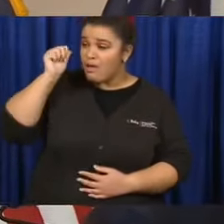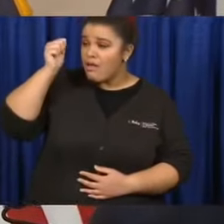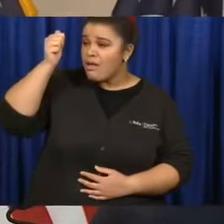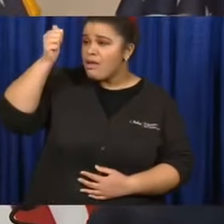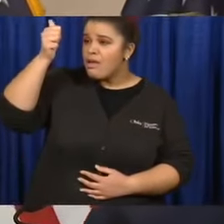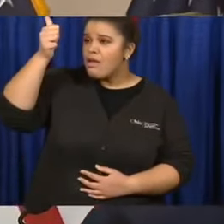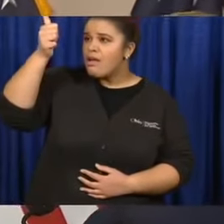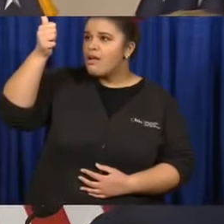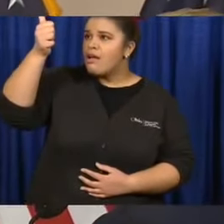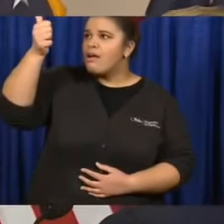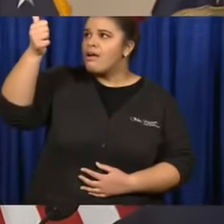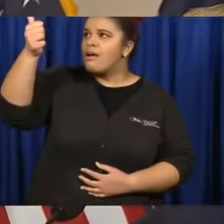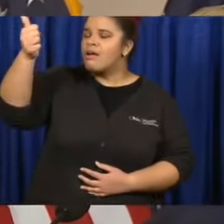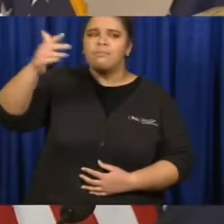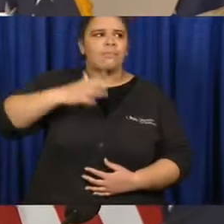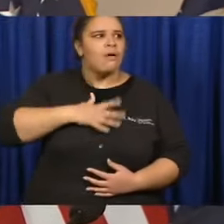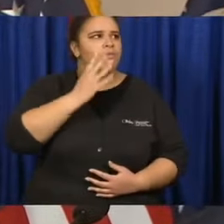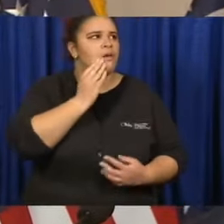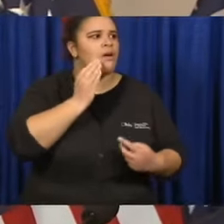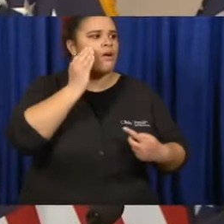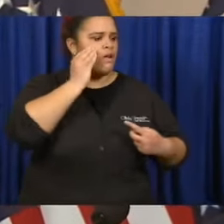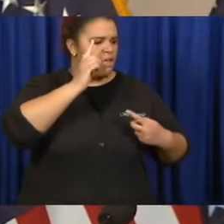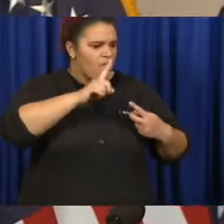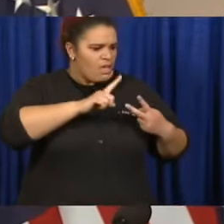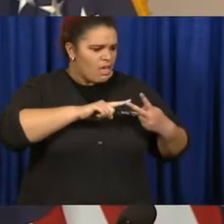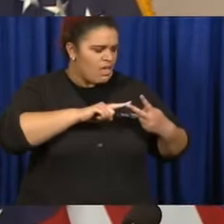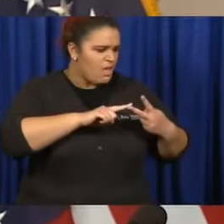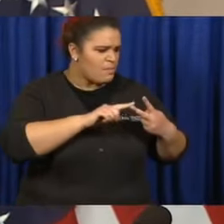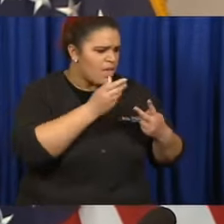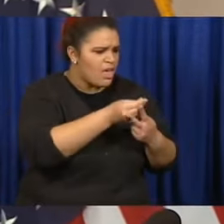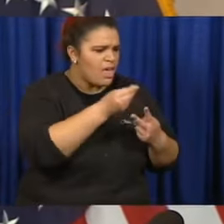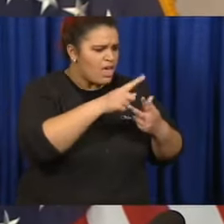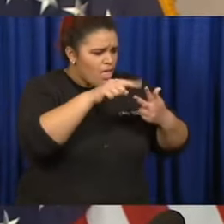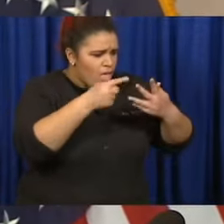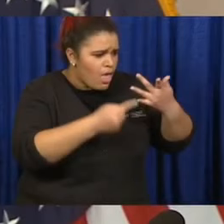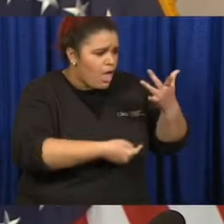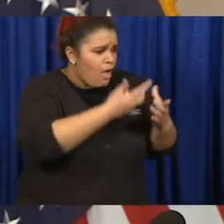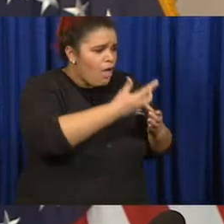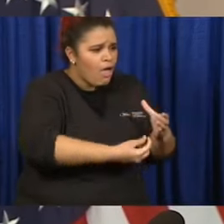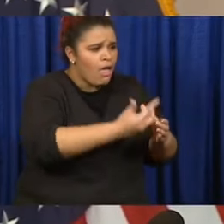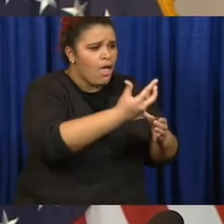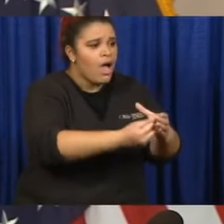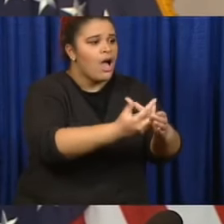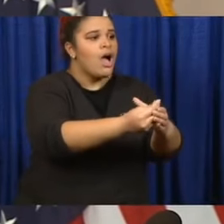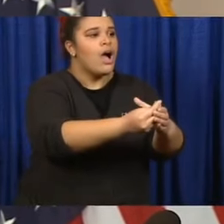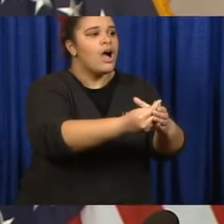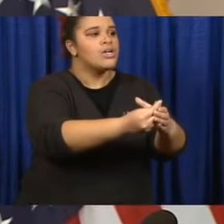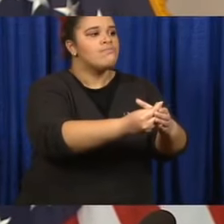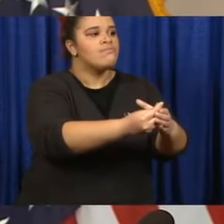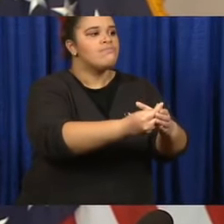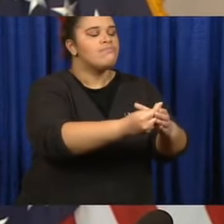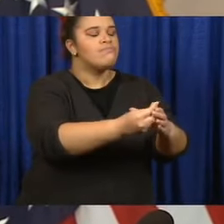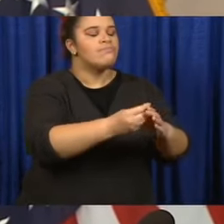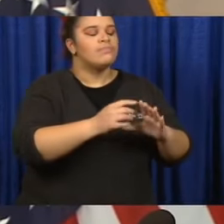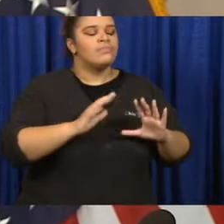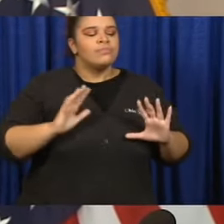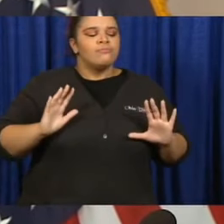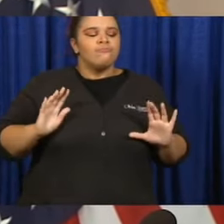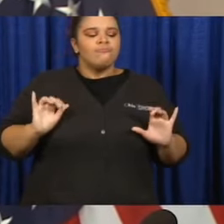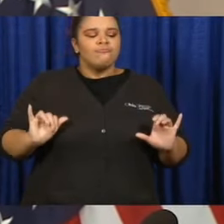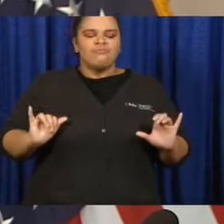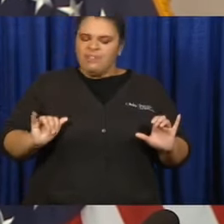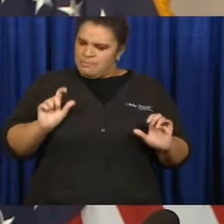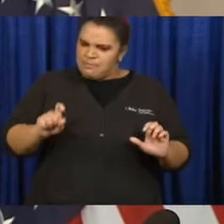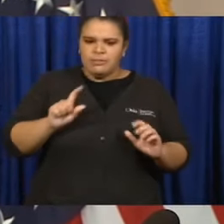the things were gone I'd worked for all my life, and I had to start